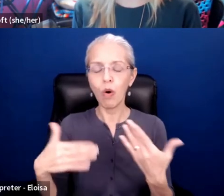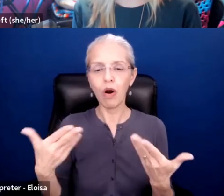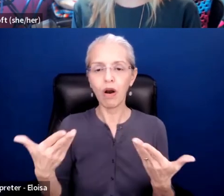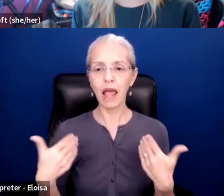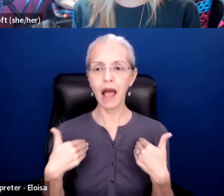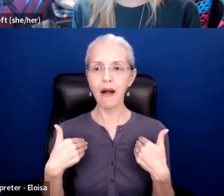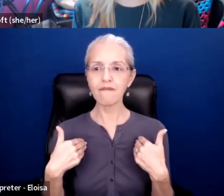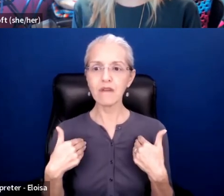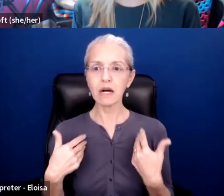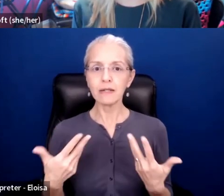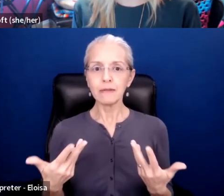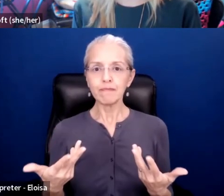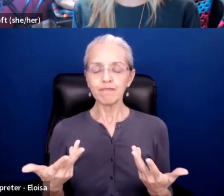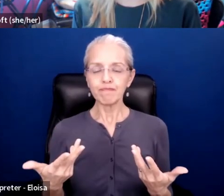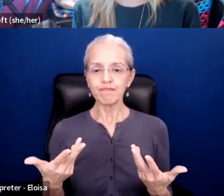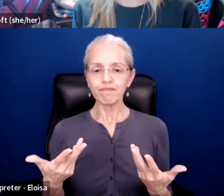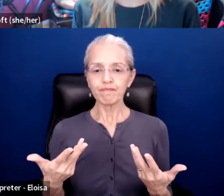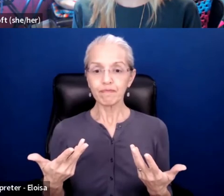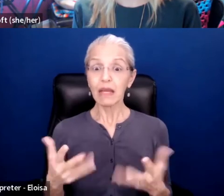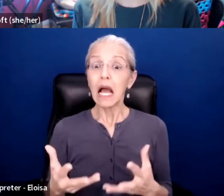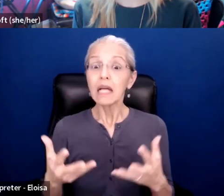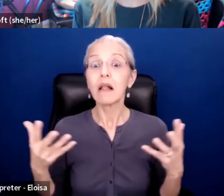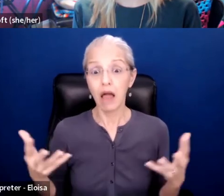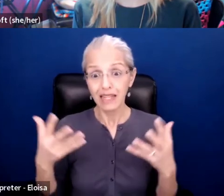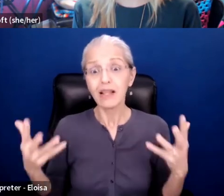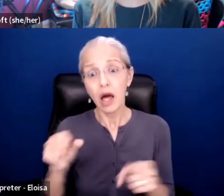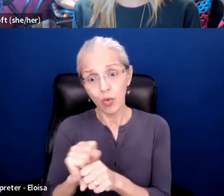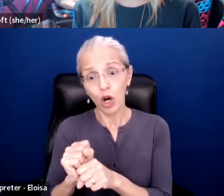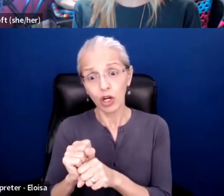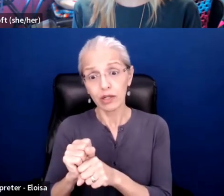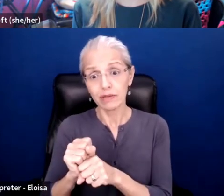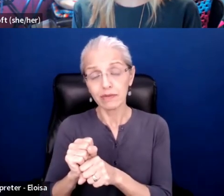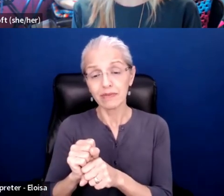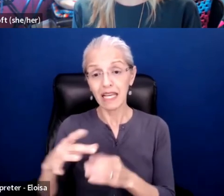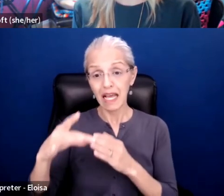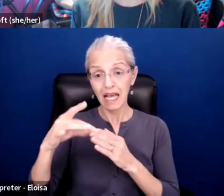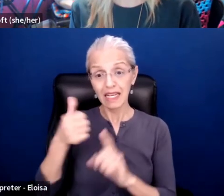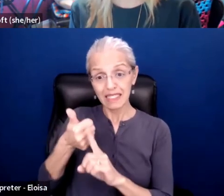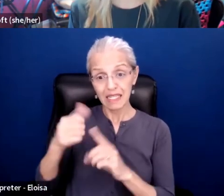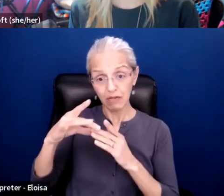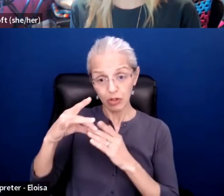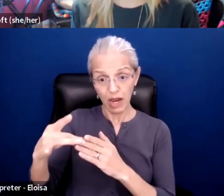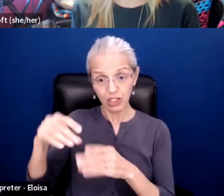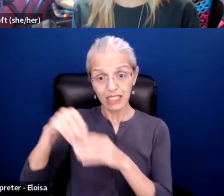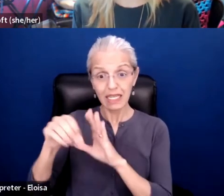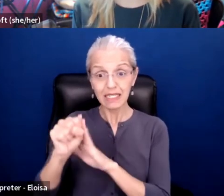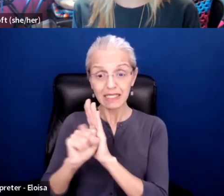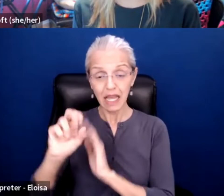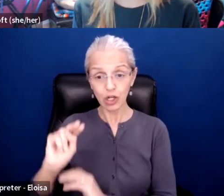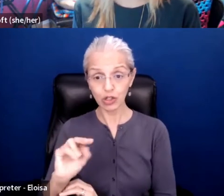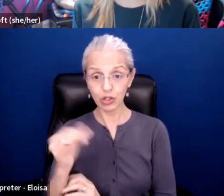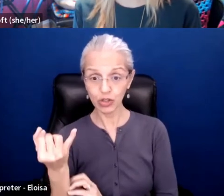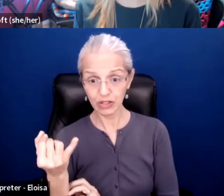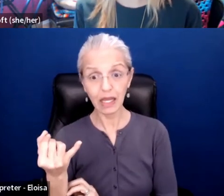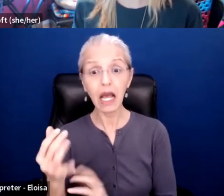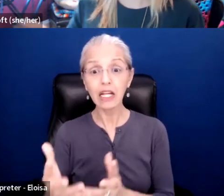a, you know, it's a lot of work, self-direction in New Jersey, you know, it's a lot of work. And so